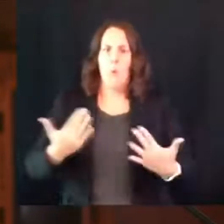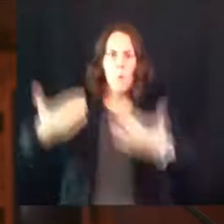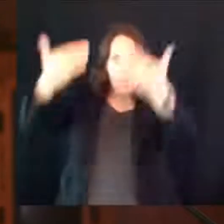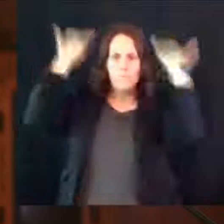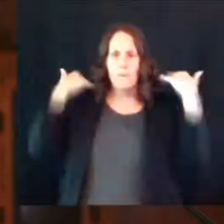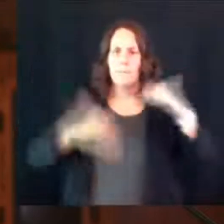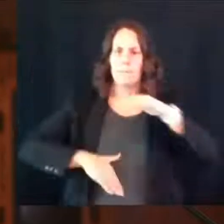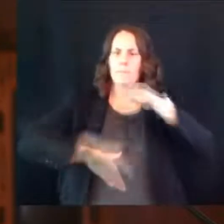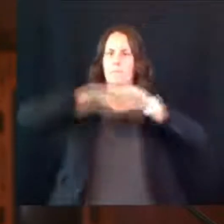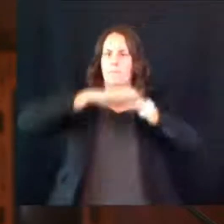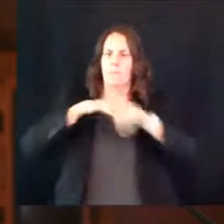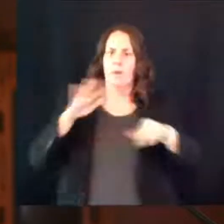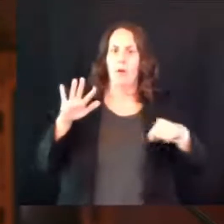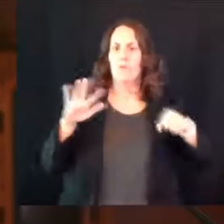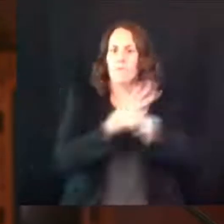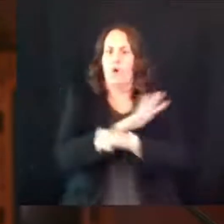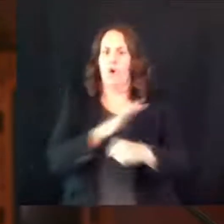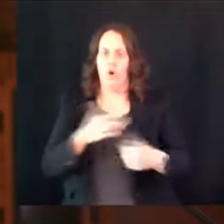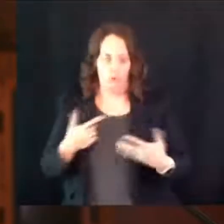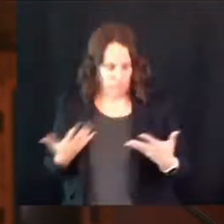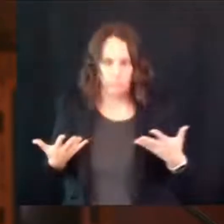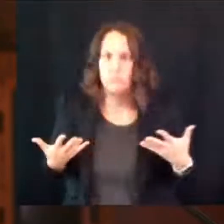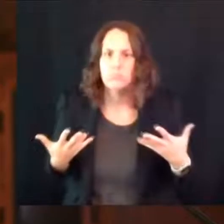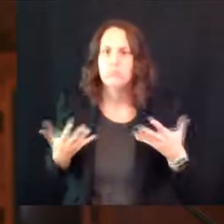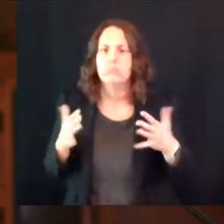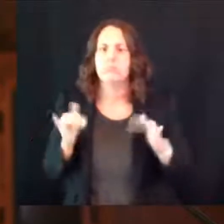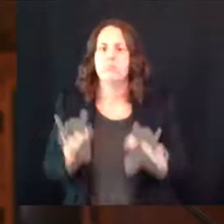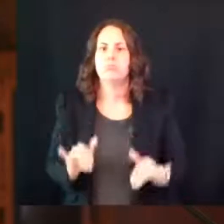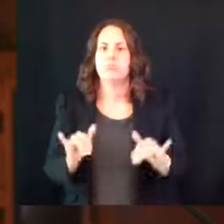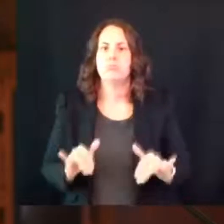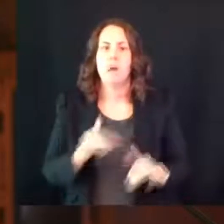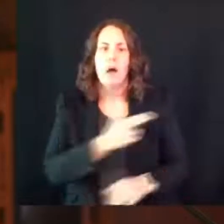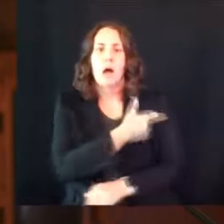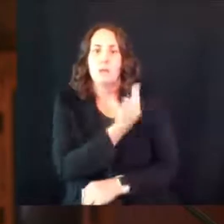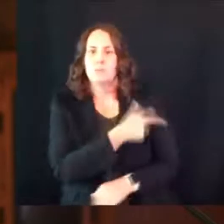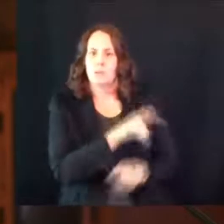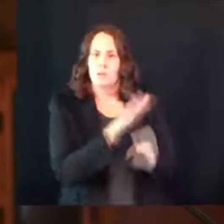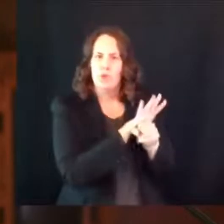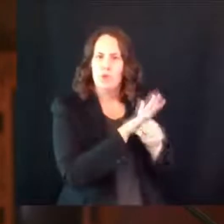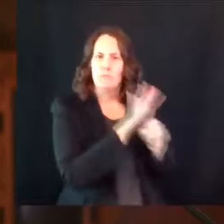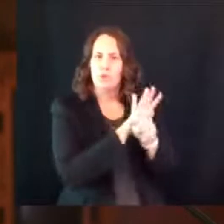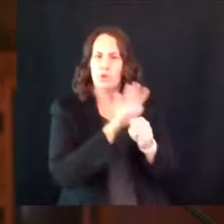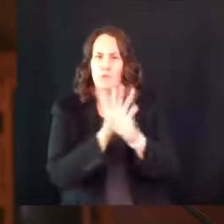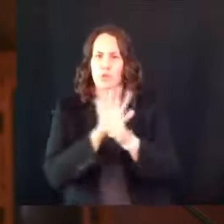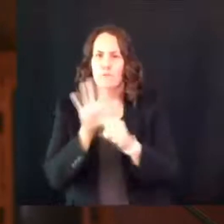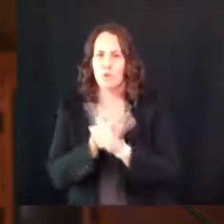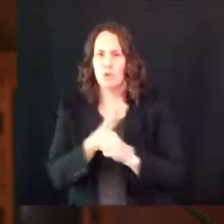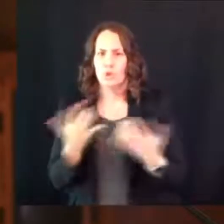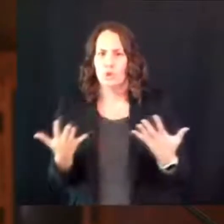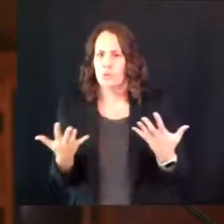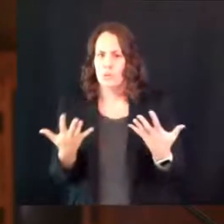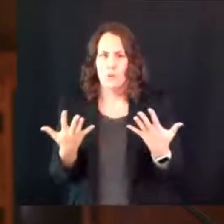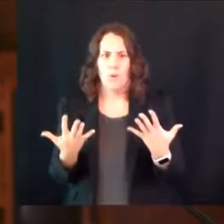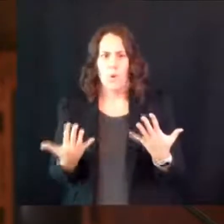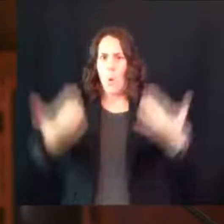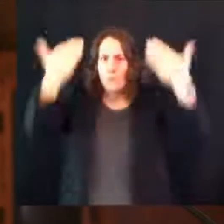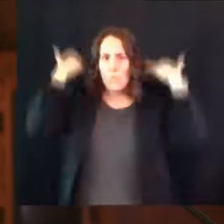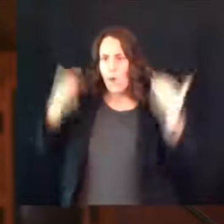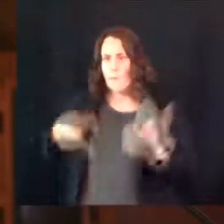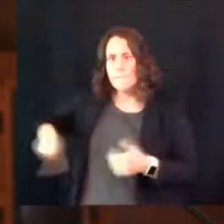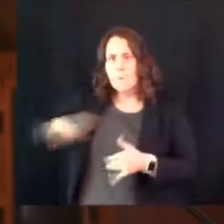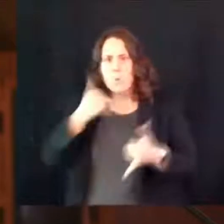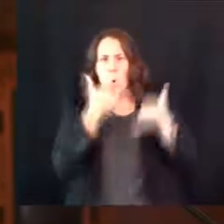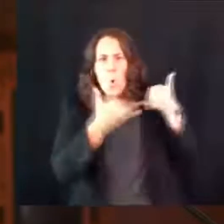place where we're having trouble keeping up with the rapid rise in cases that we're seeing in this state. It is